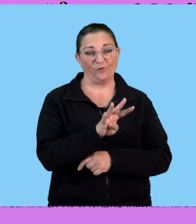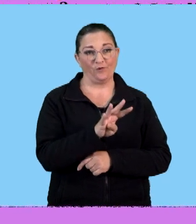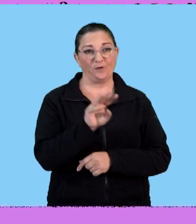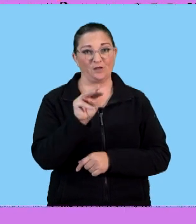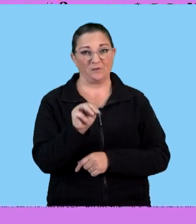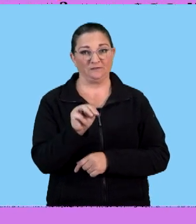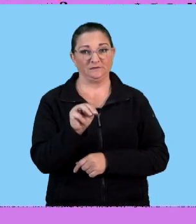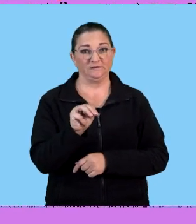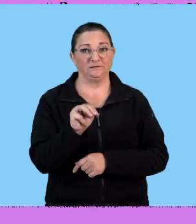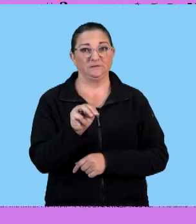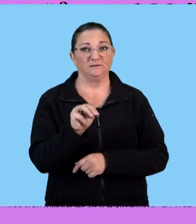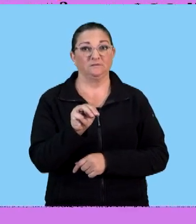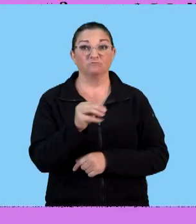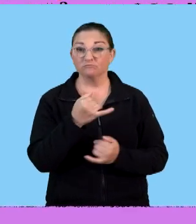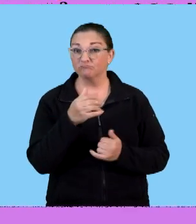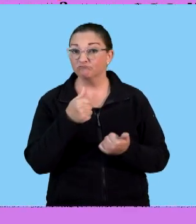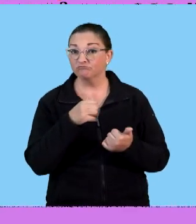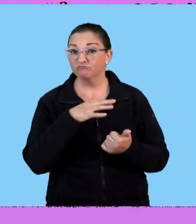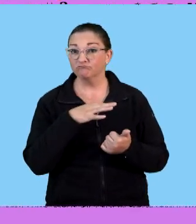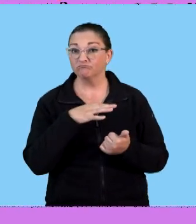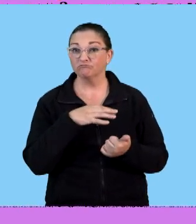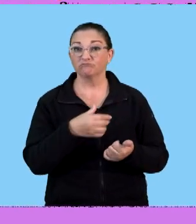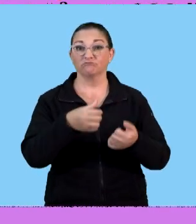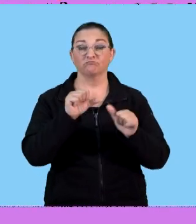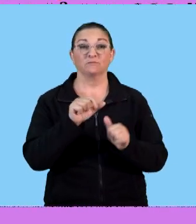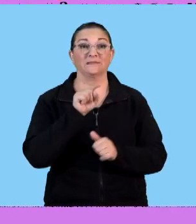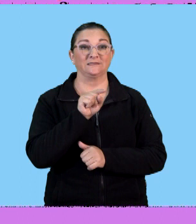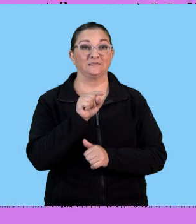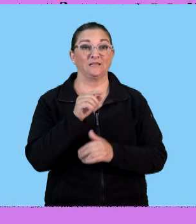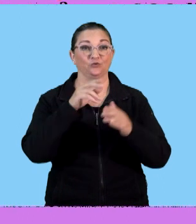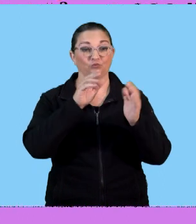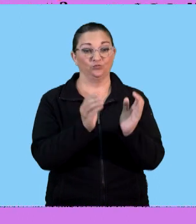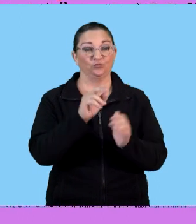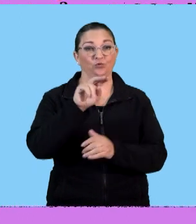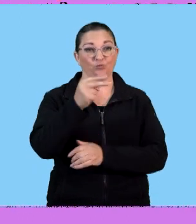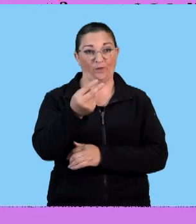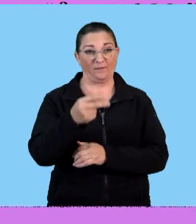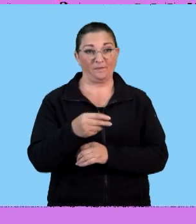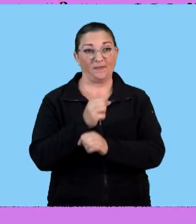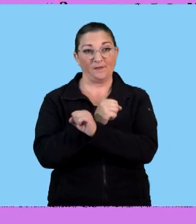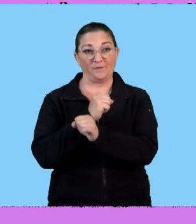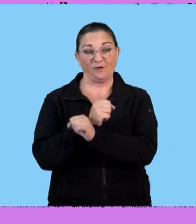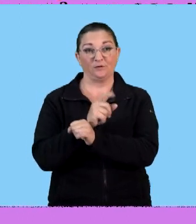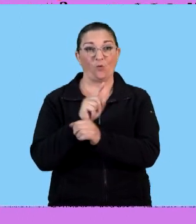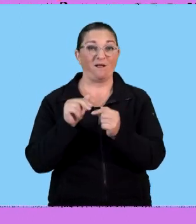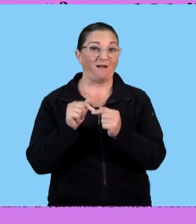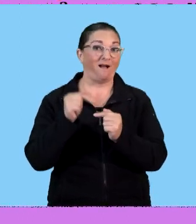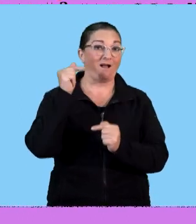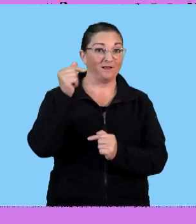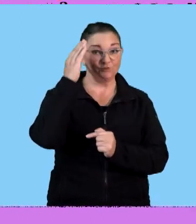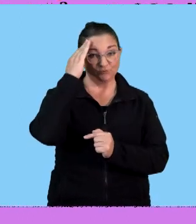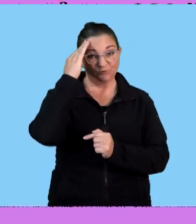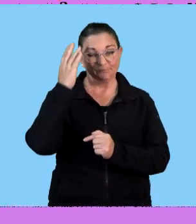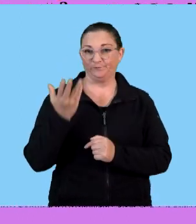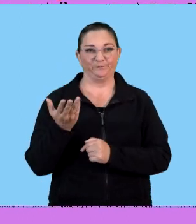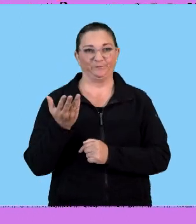2,4 meters. Guys, you still with me? Right? And I'll square that value. Multiply by, do I know what the height